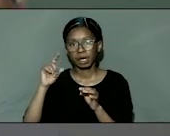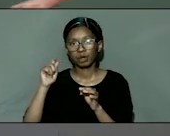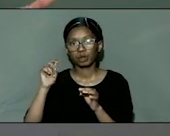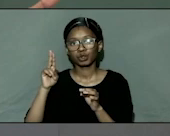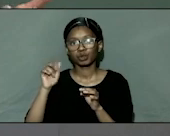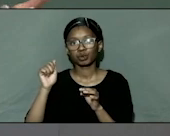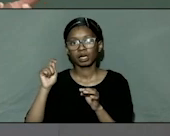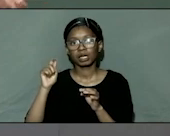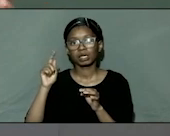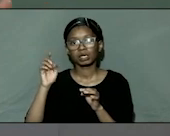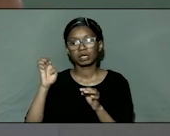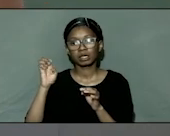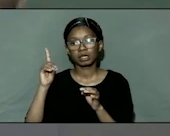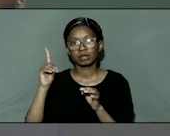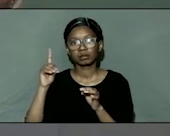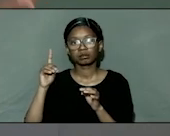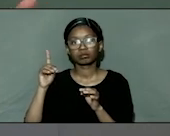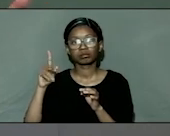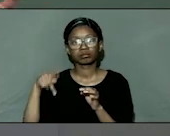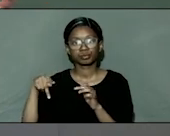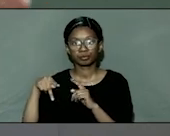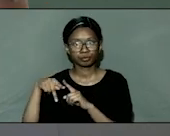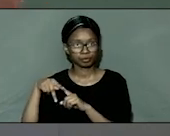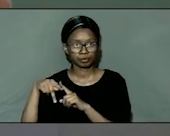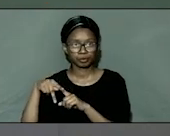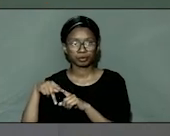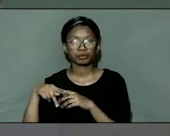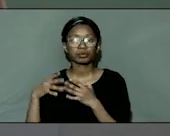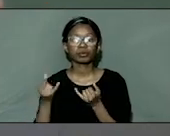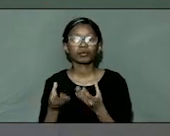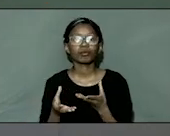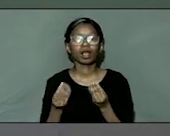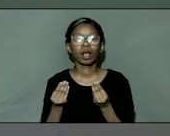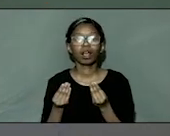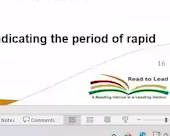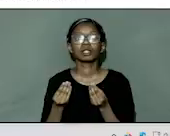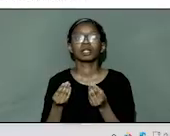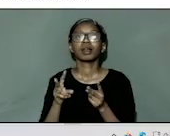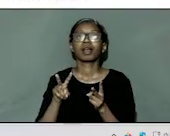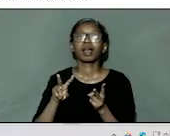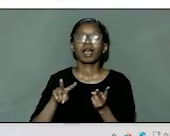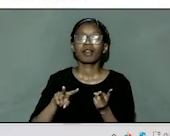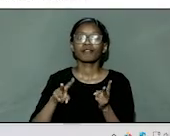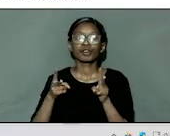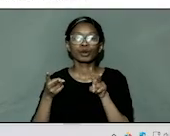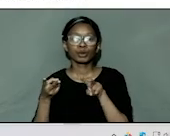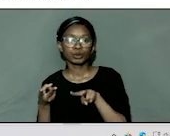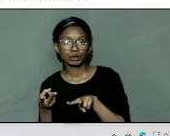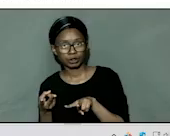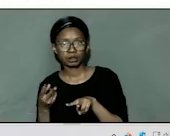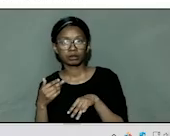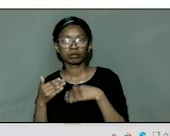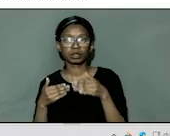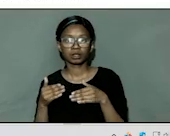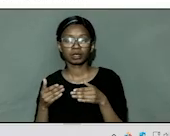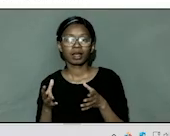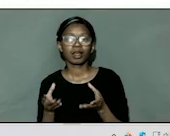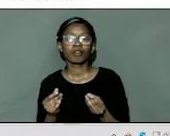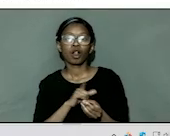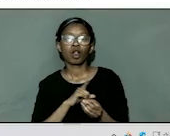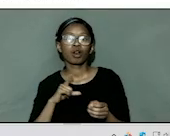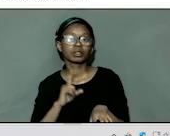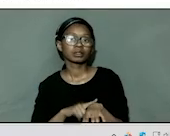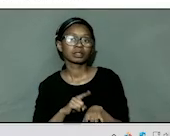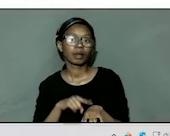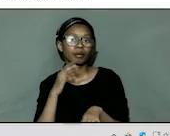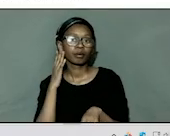evolutionary process which involves what? Long periods of time where species do not do what?